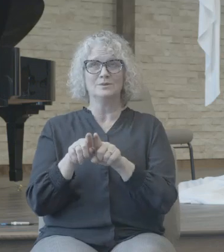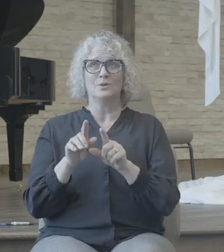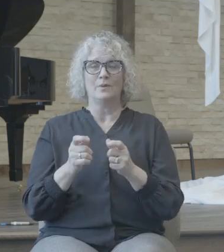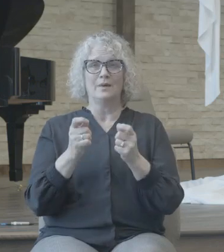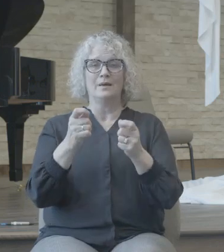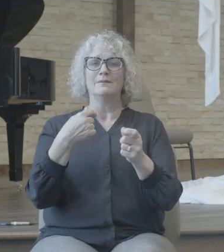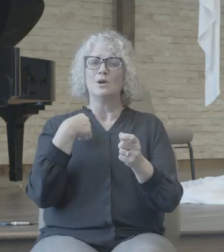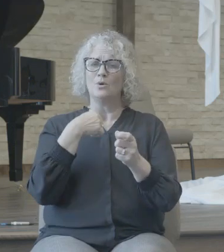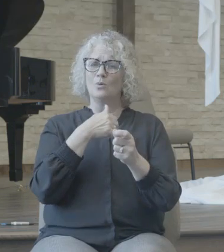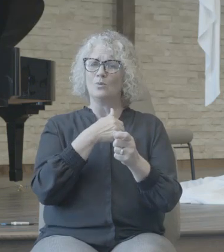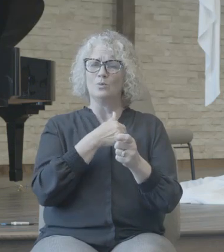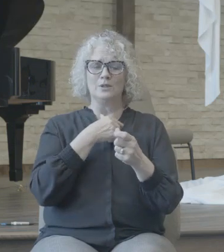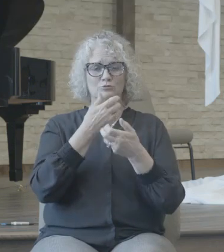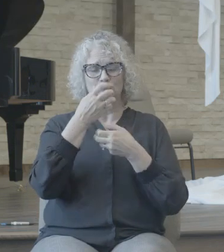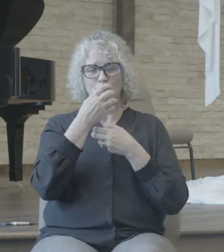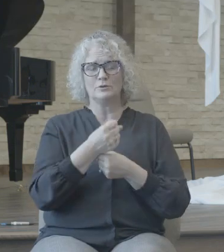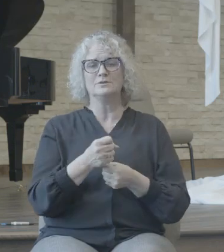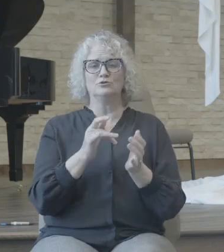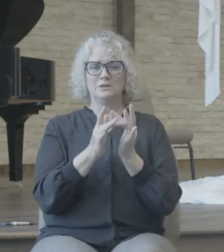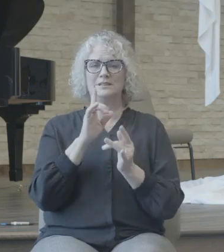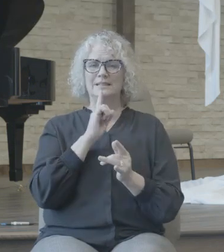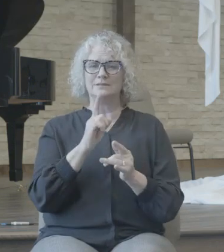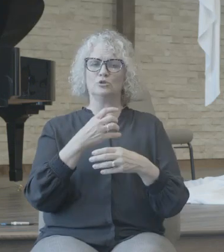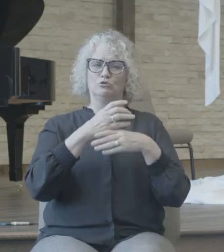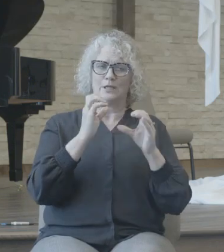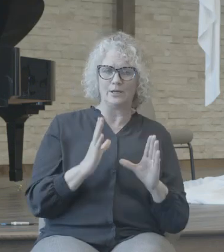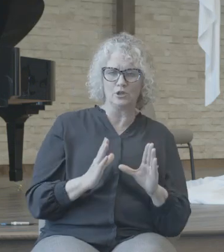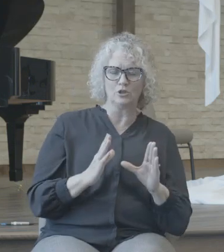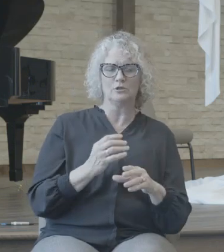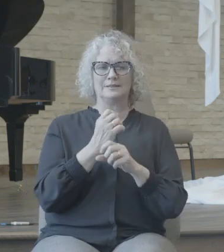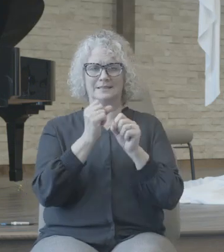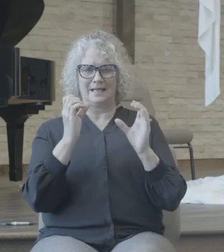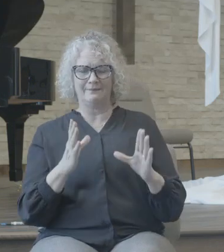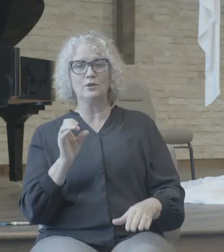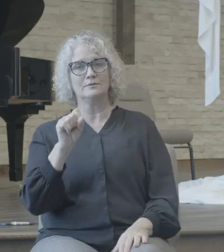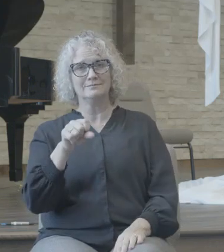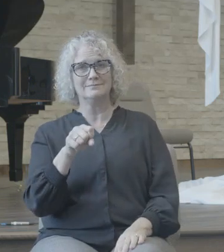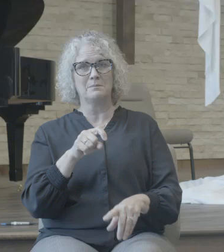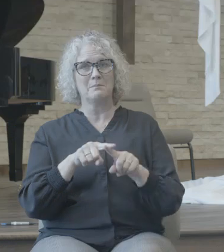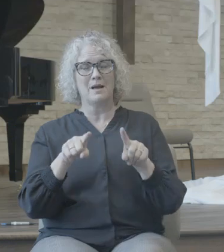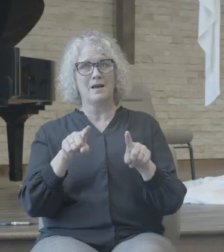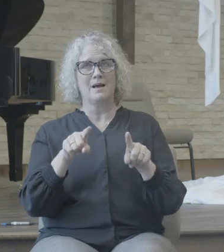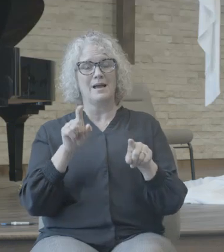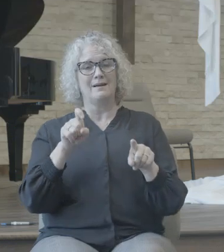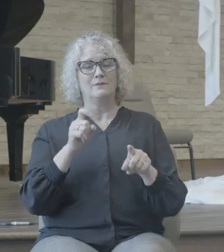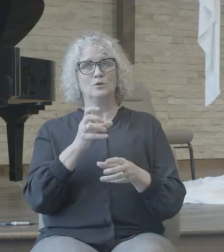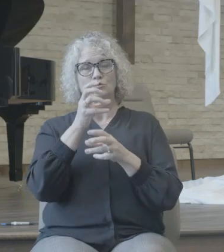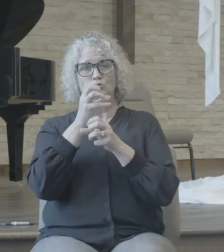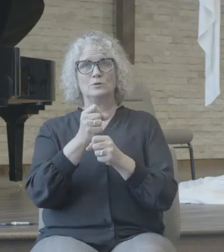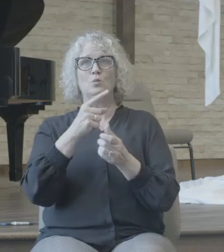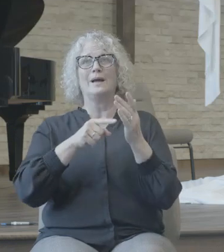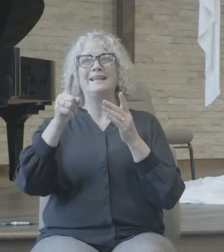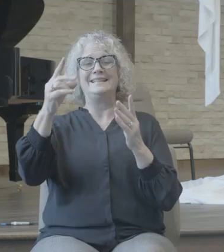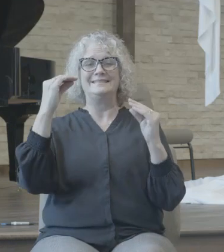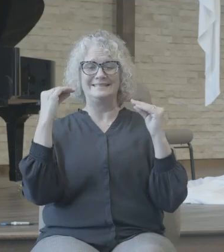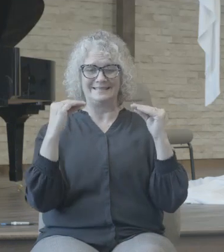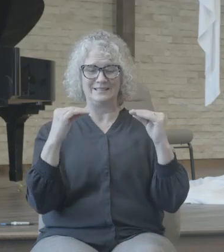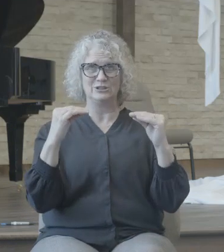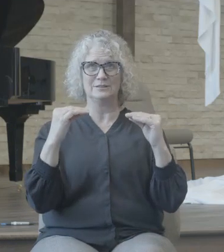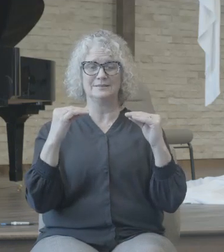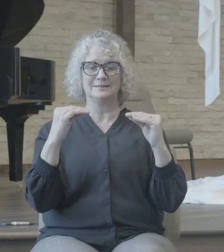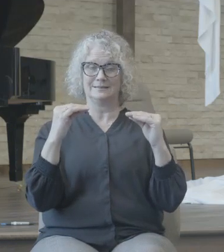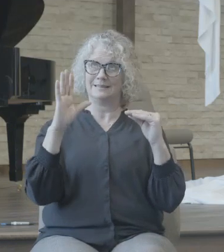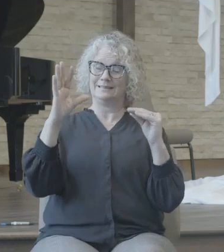as our Creator and our Savior, but in addition to that, we are to trust His teachings, because His teachings